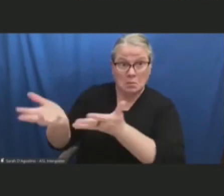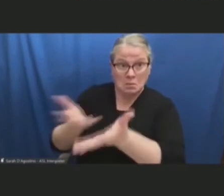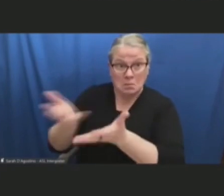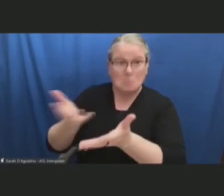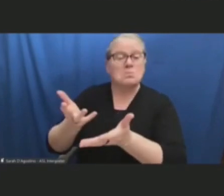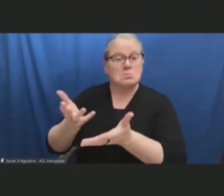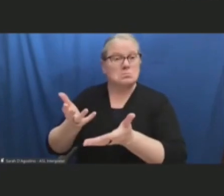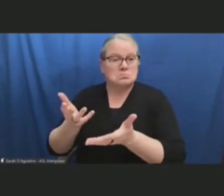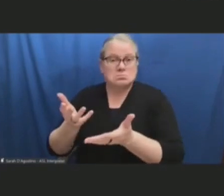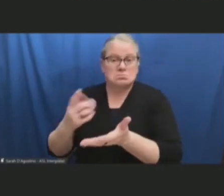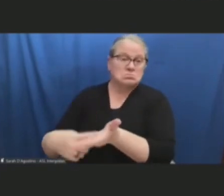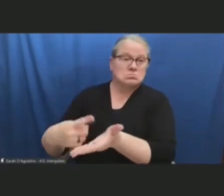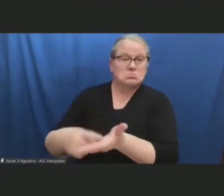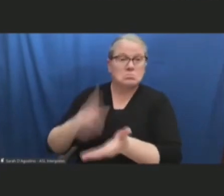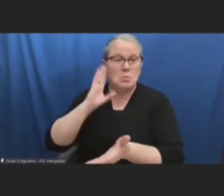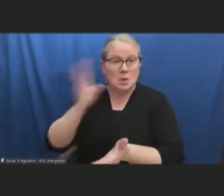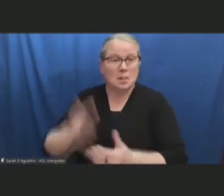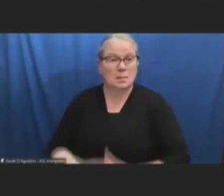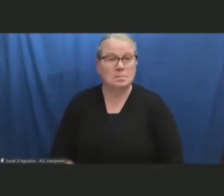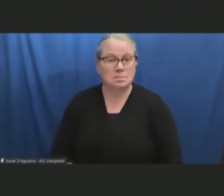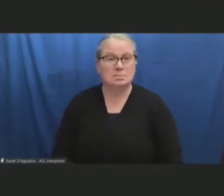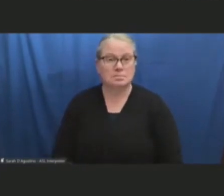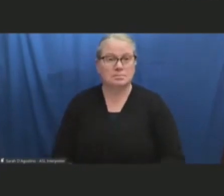down. Thank you very much, Governor.